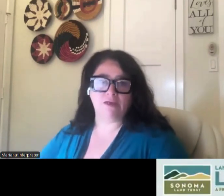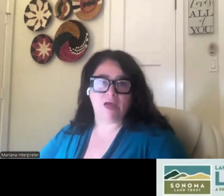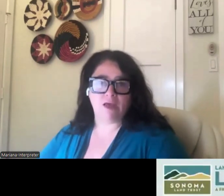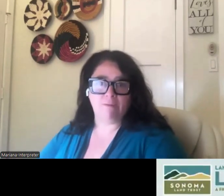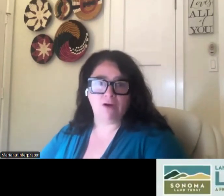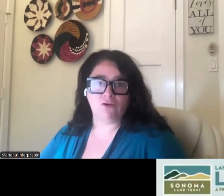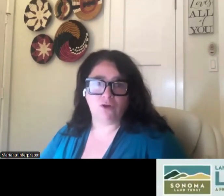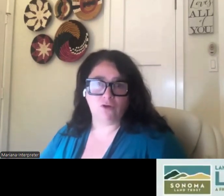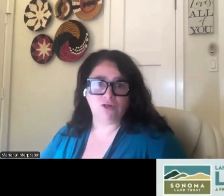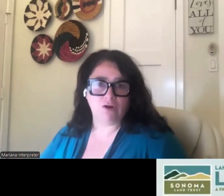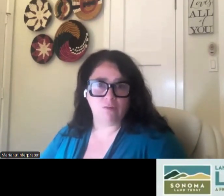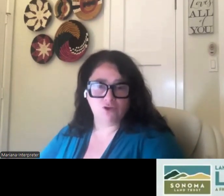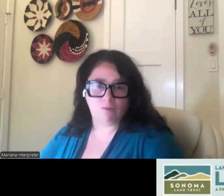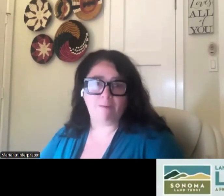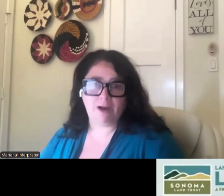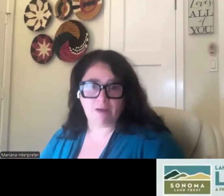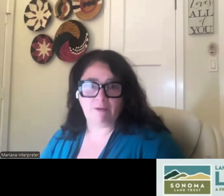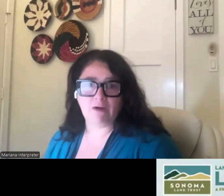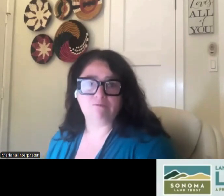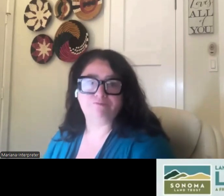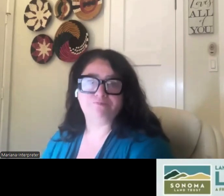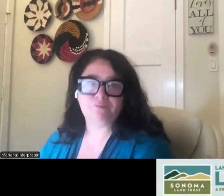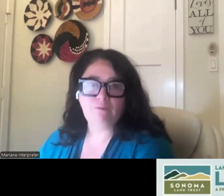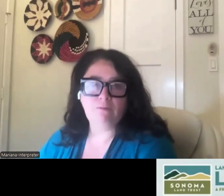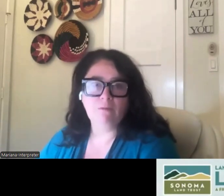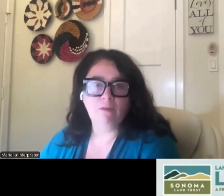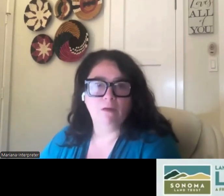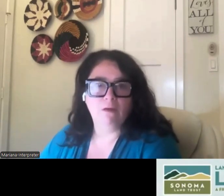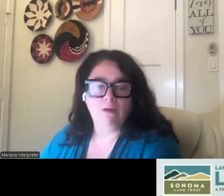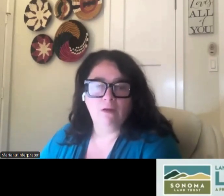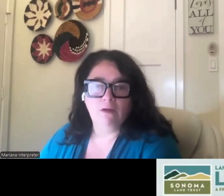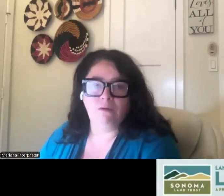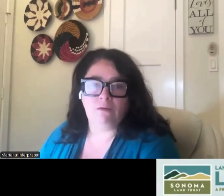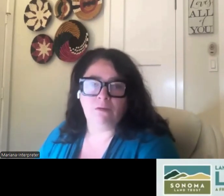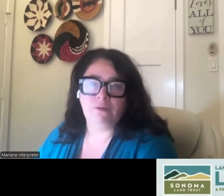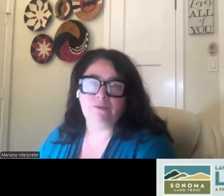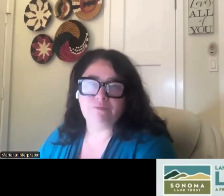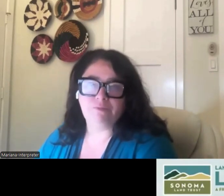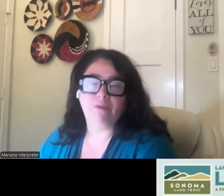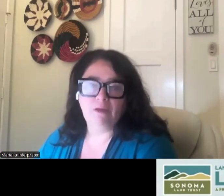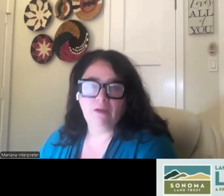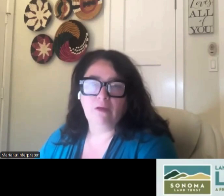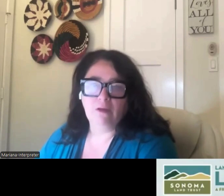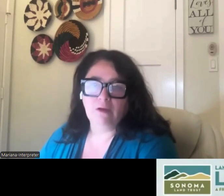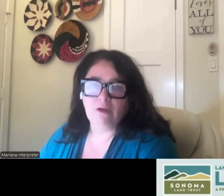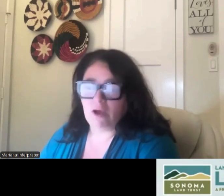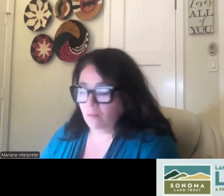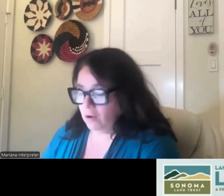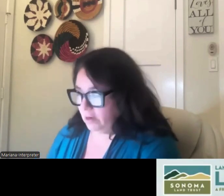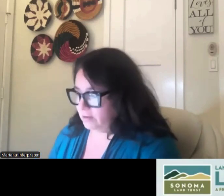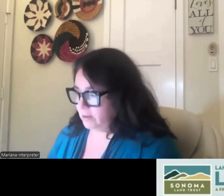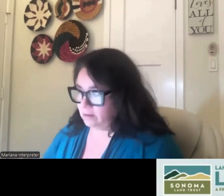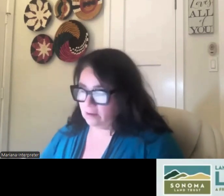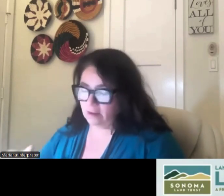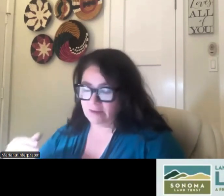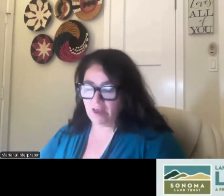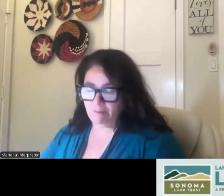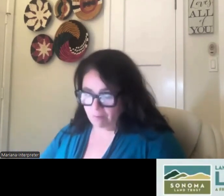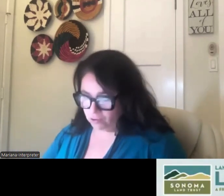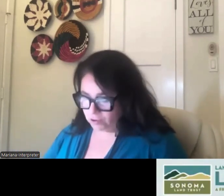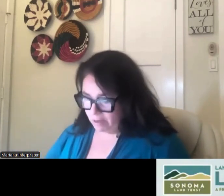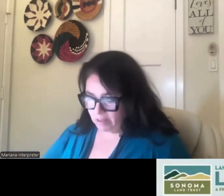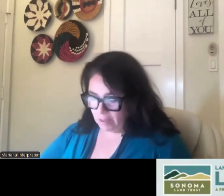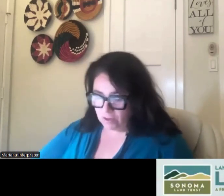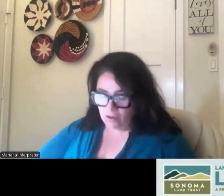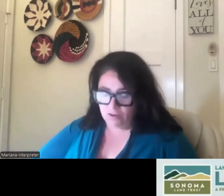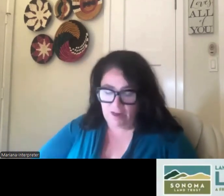self-limiting feedback where you burn so much vegetation and it takes a long time for it to grow back to the point where you could burn it again.